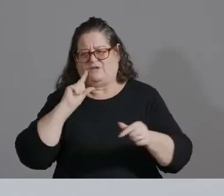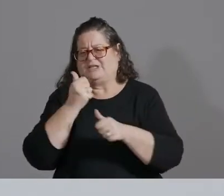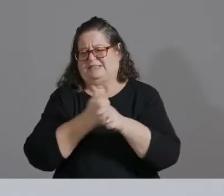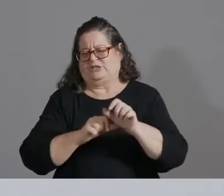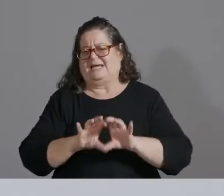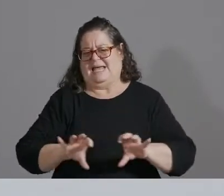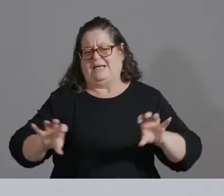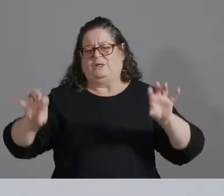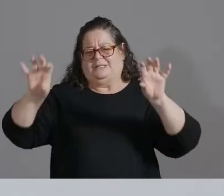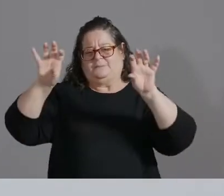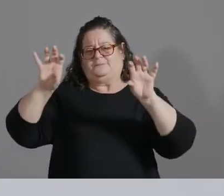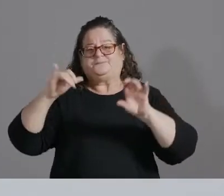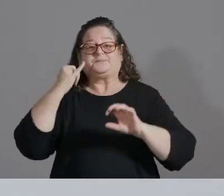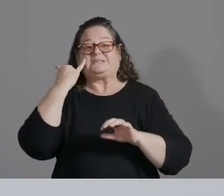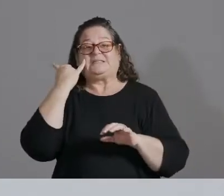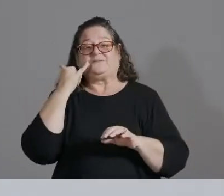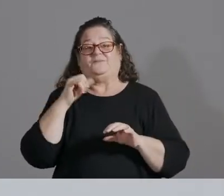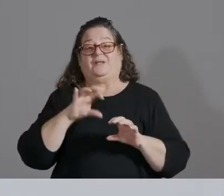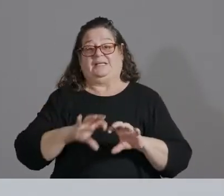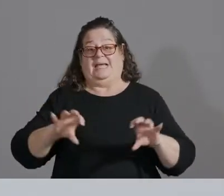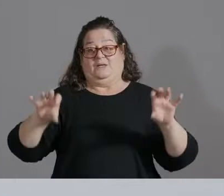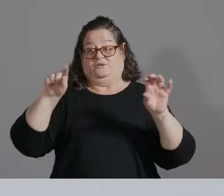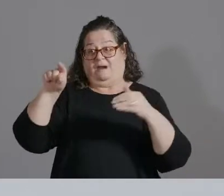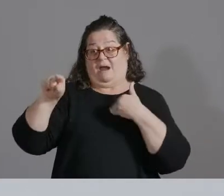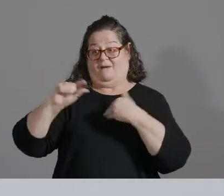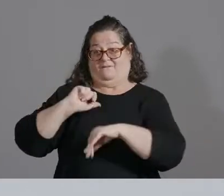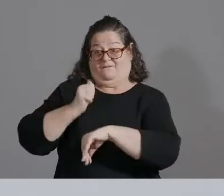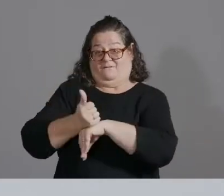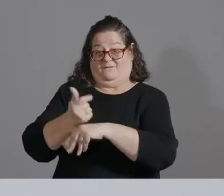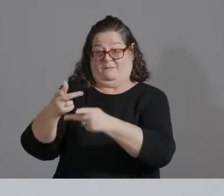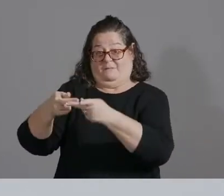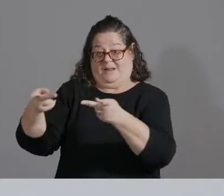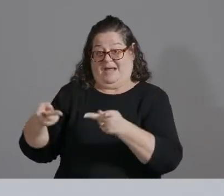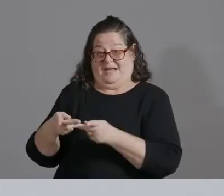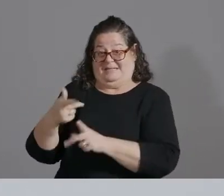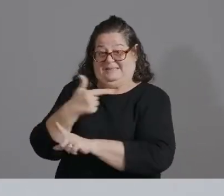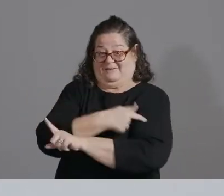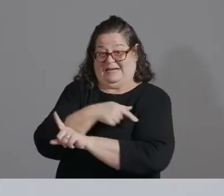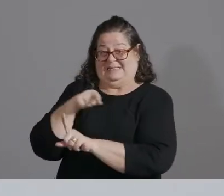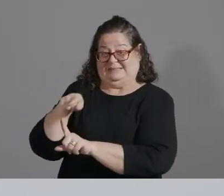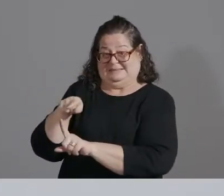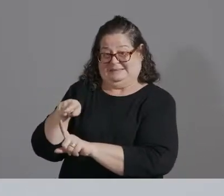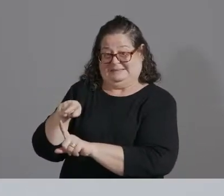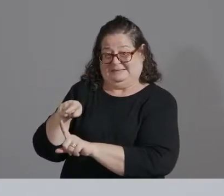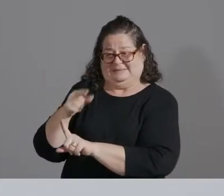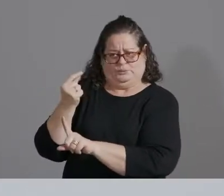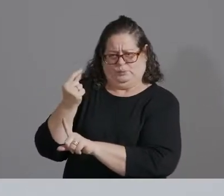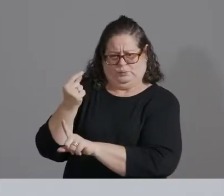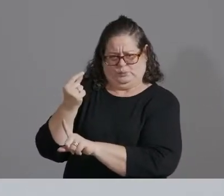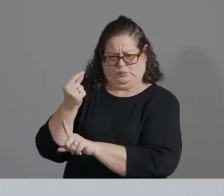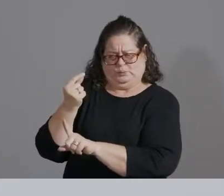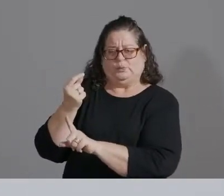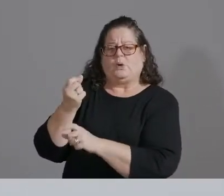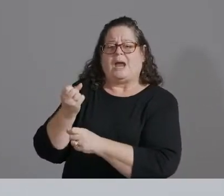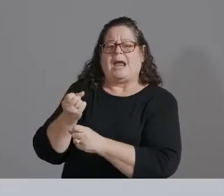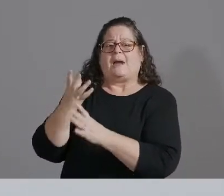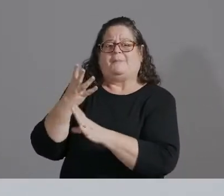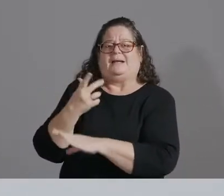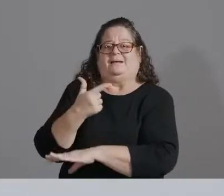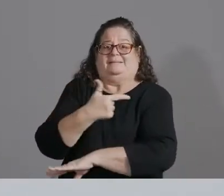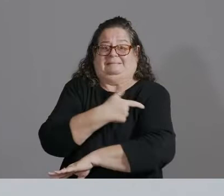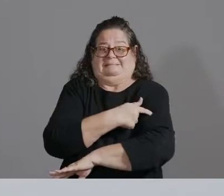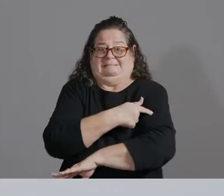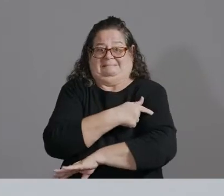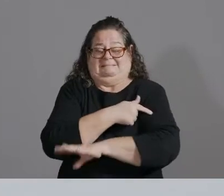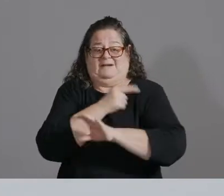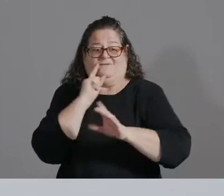the pods, what we do is we take out the number of doses that we need for those state pods, put that to the side, and